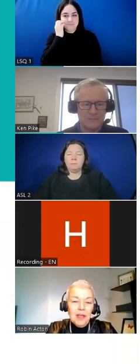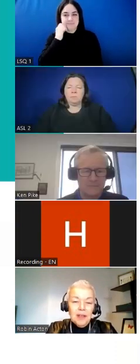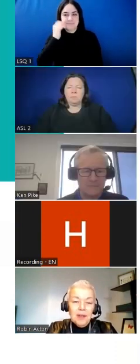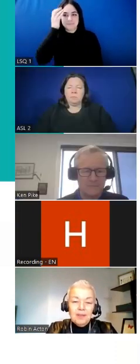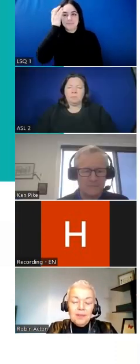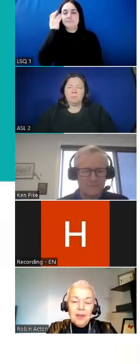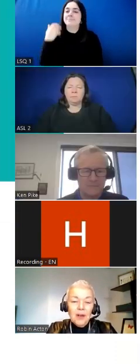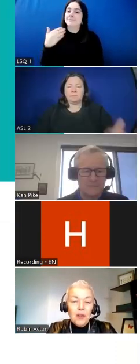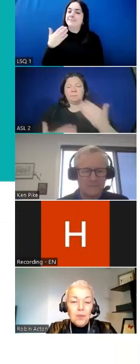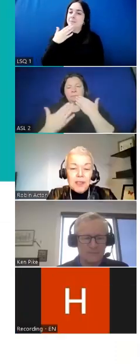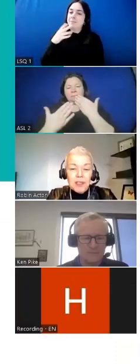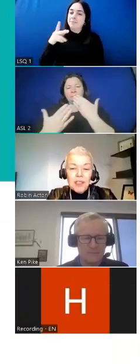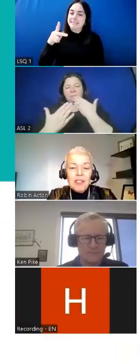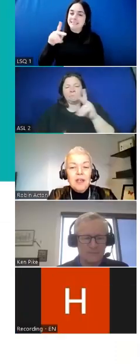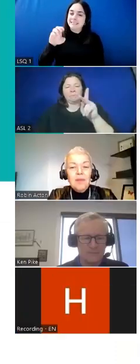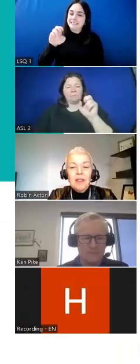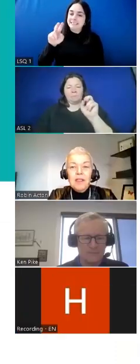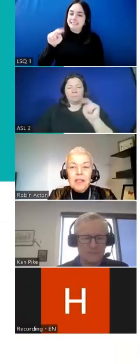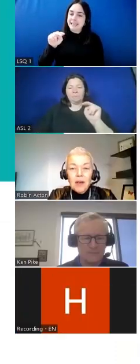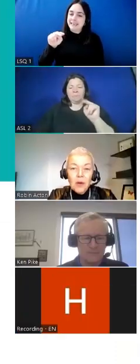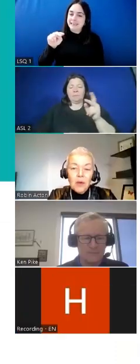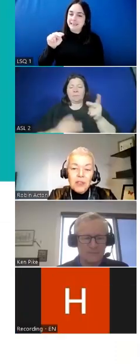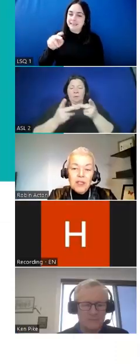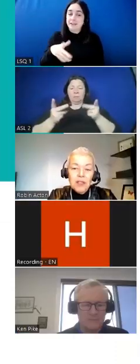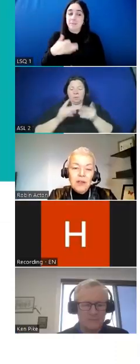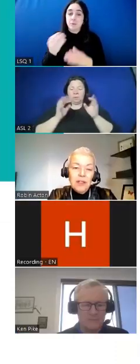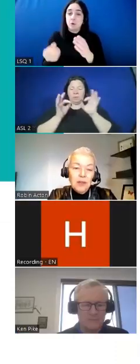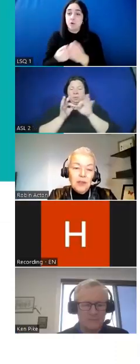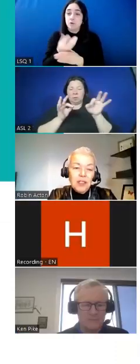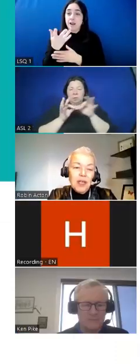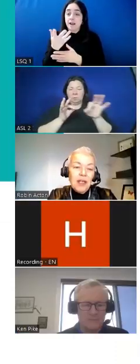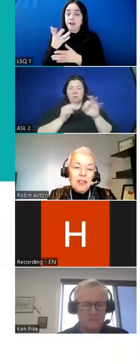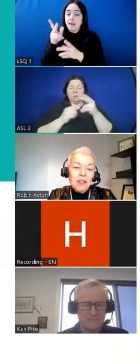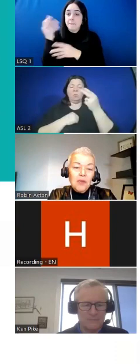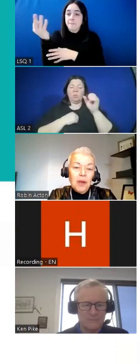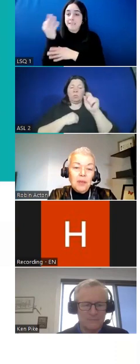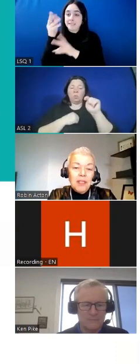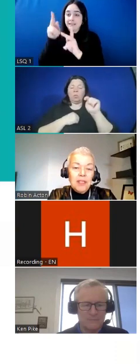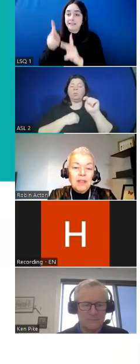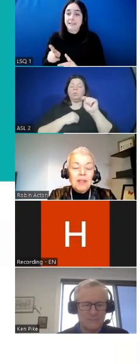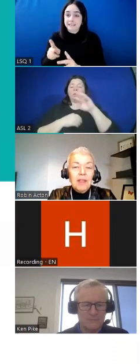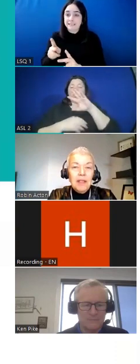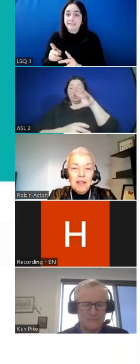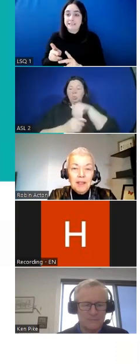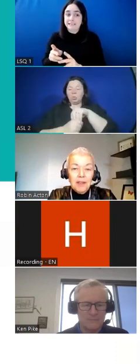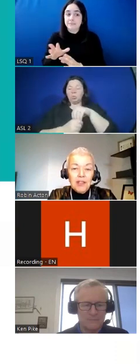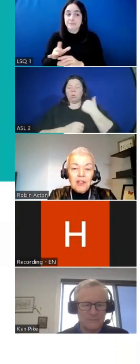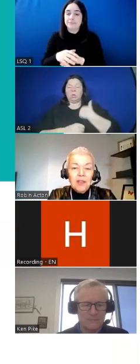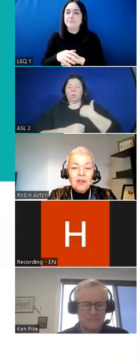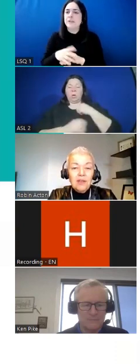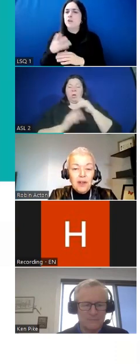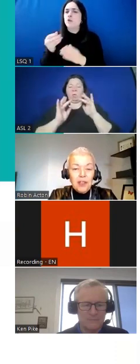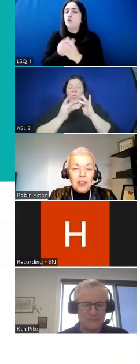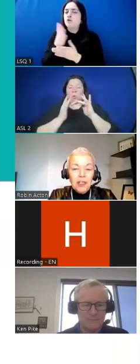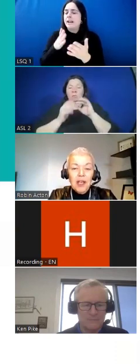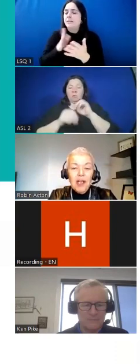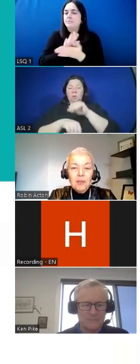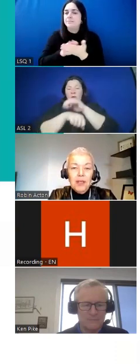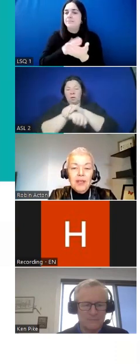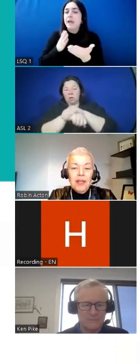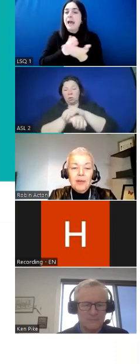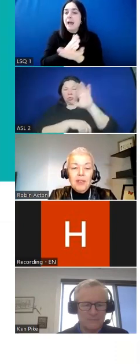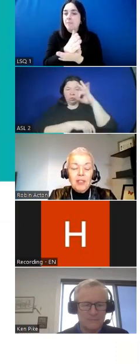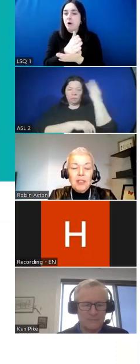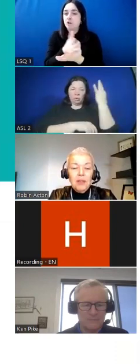Thank you, Ken. Our new position statement is now hosted on Inclusion Canada's website in English, French,